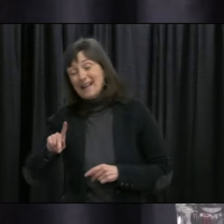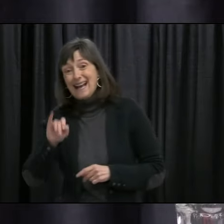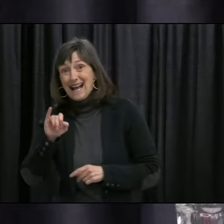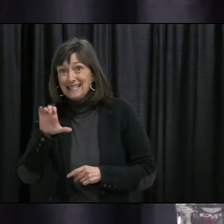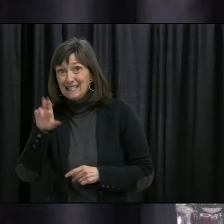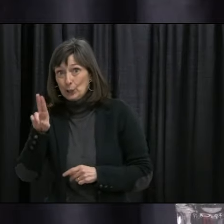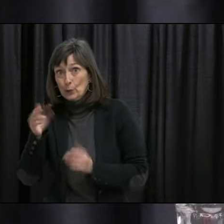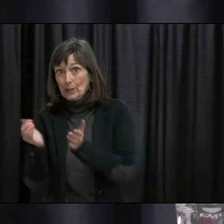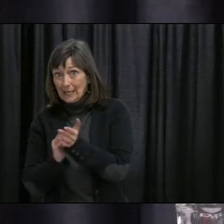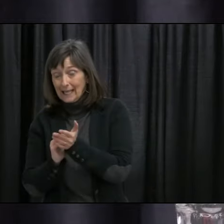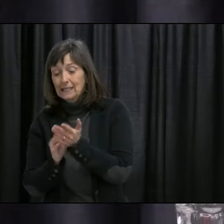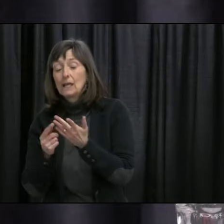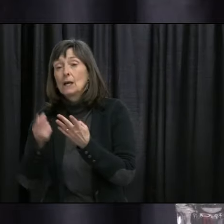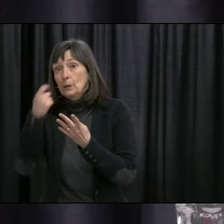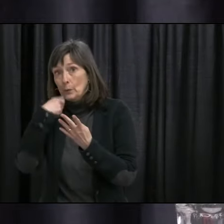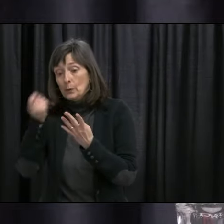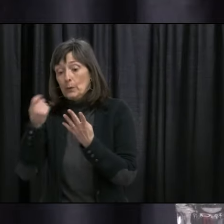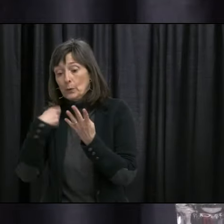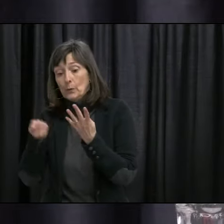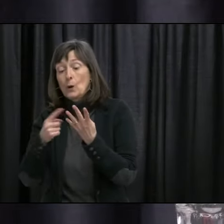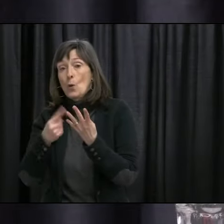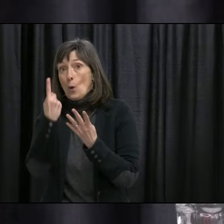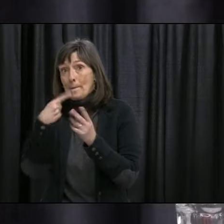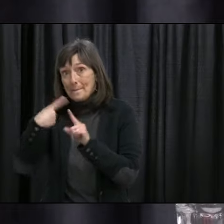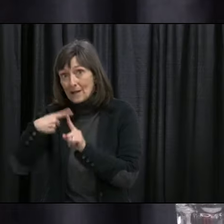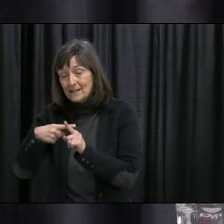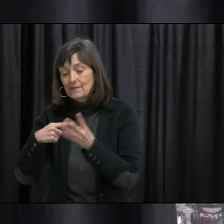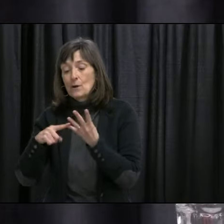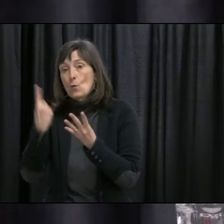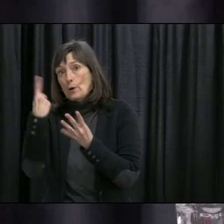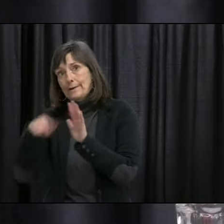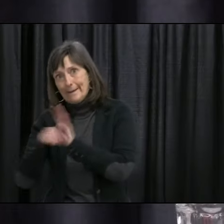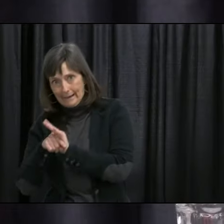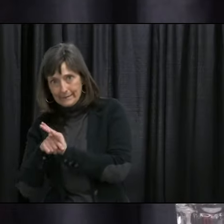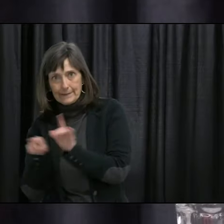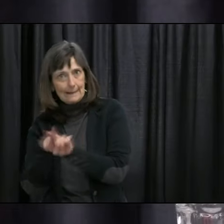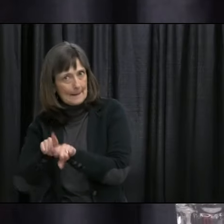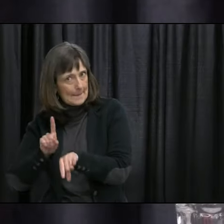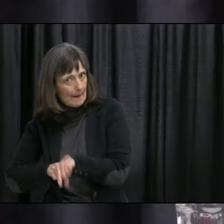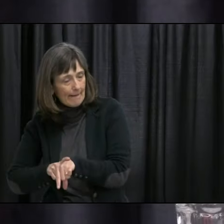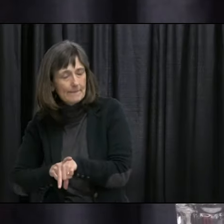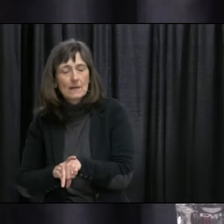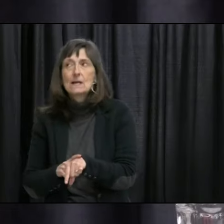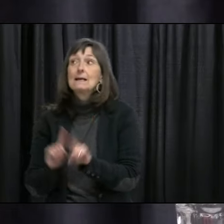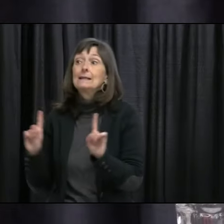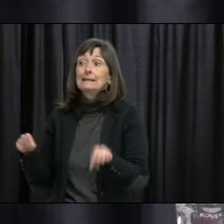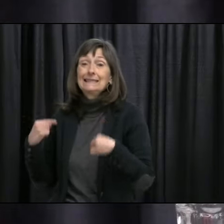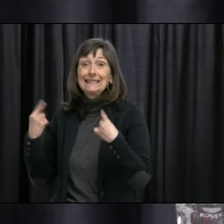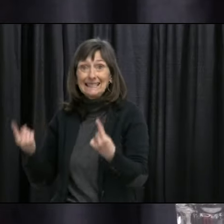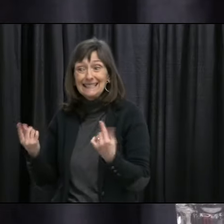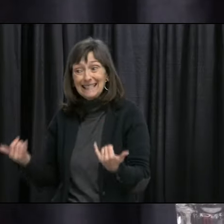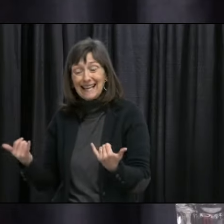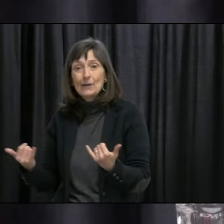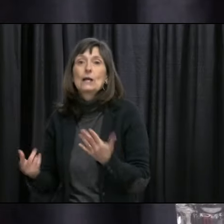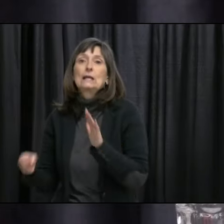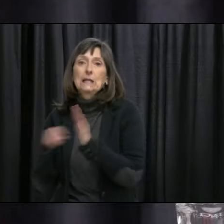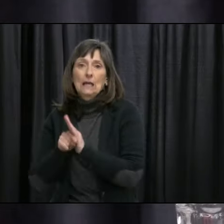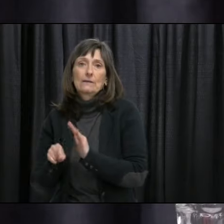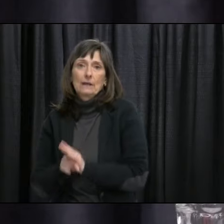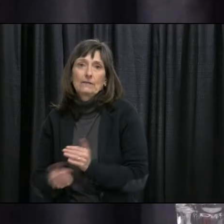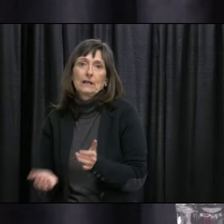swabs done at the same time. One was positive, one was negative. Since then, they have had 2 negative